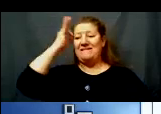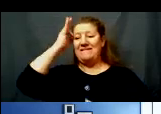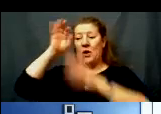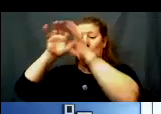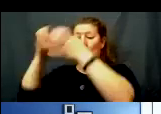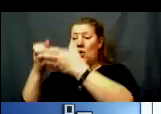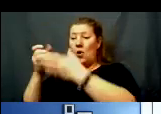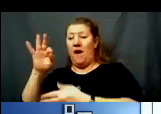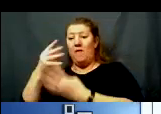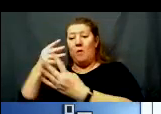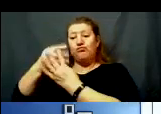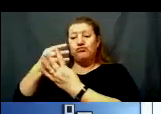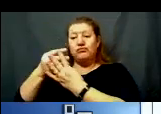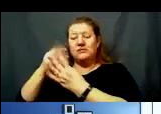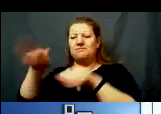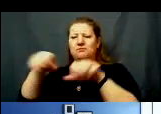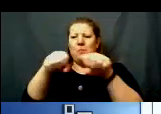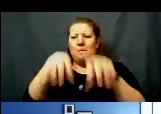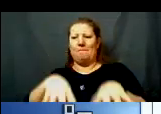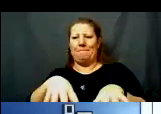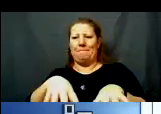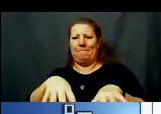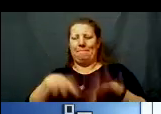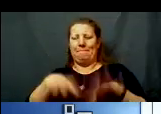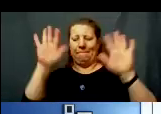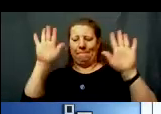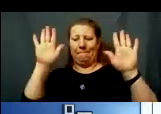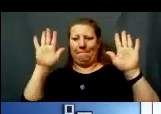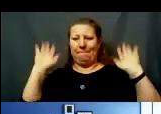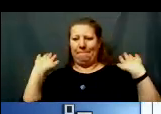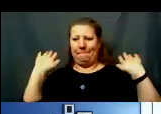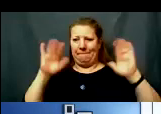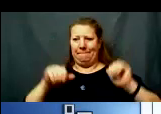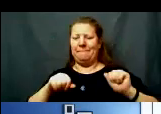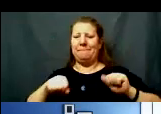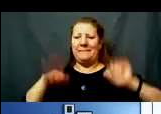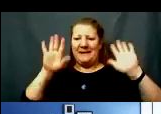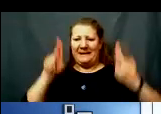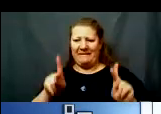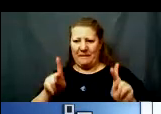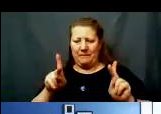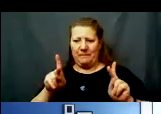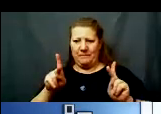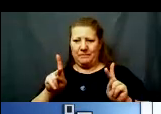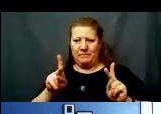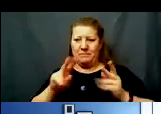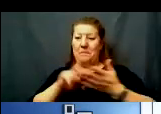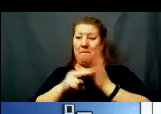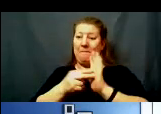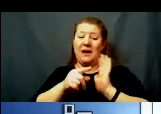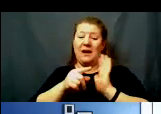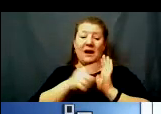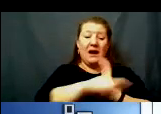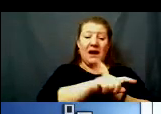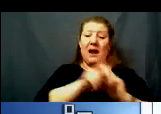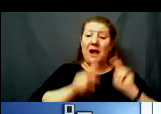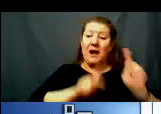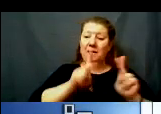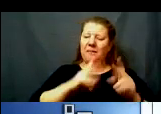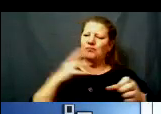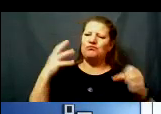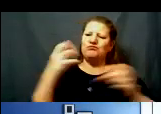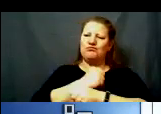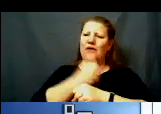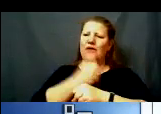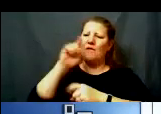proposal, withdrew the application to build this prison. In my opinion, a massive victory for environmental justice, climate